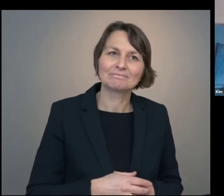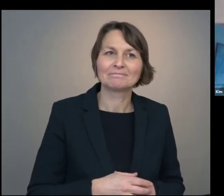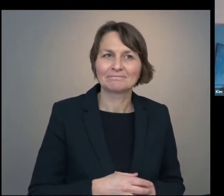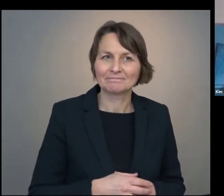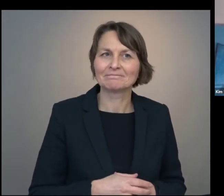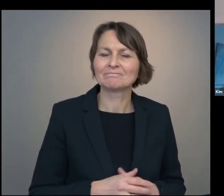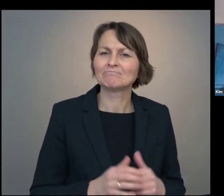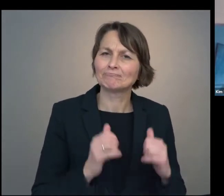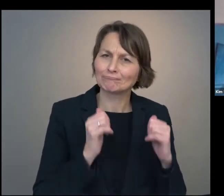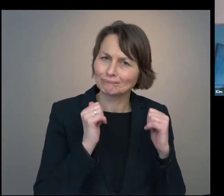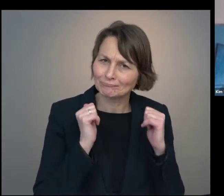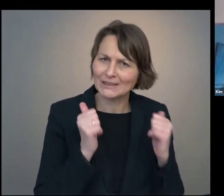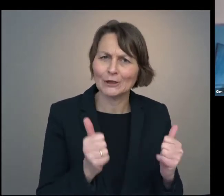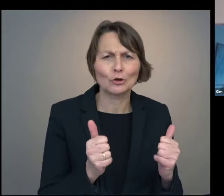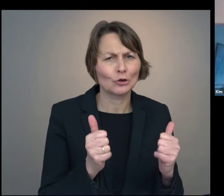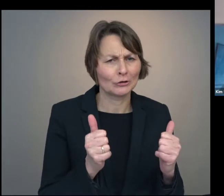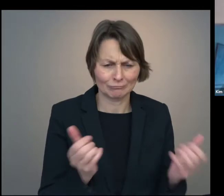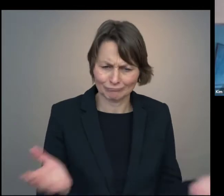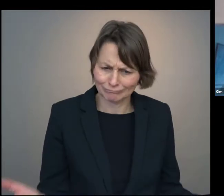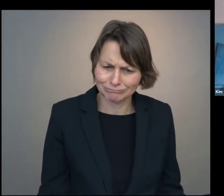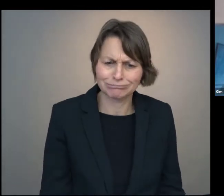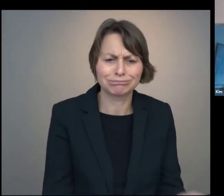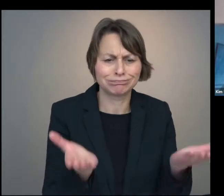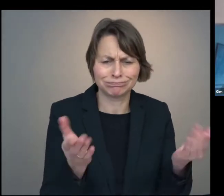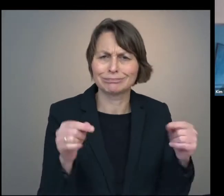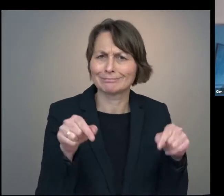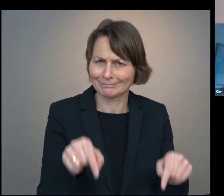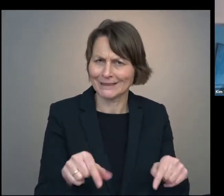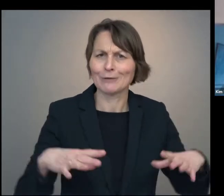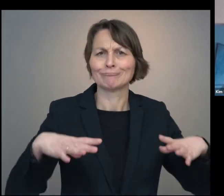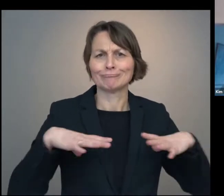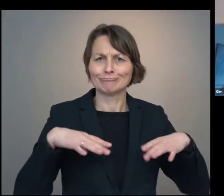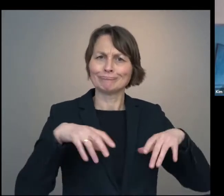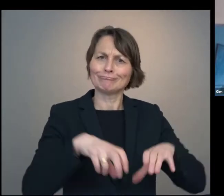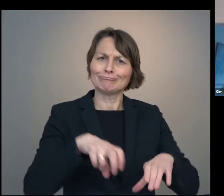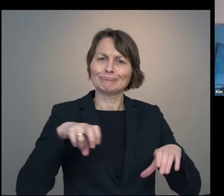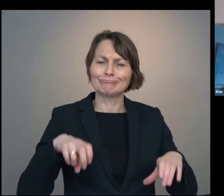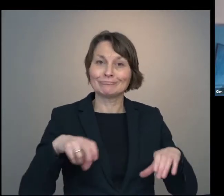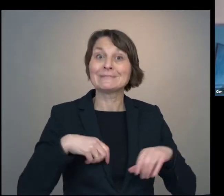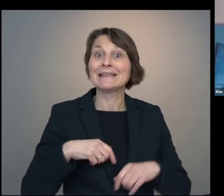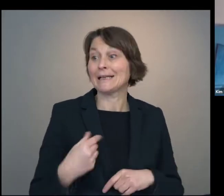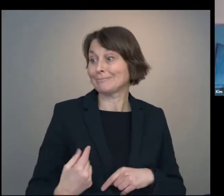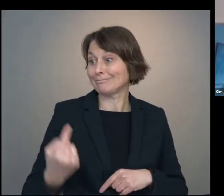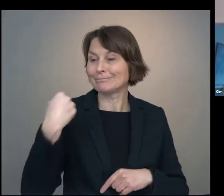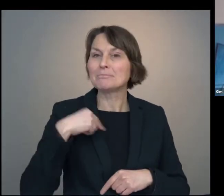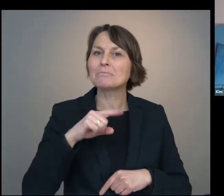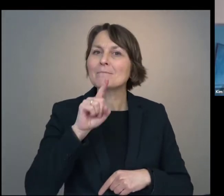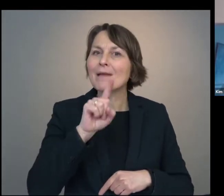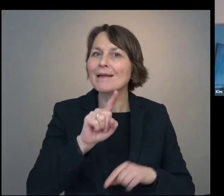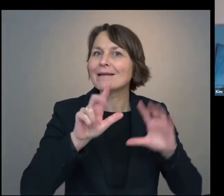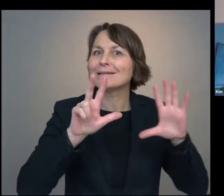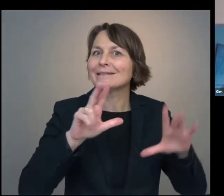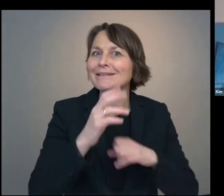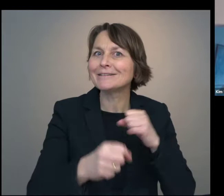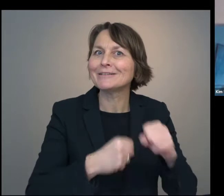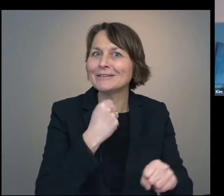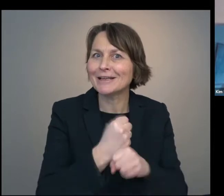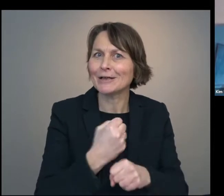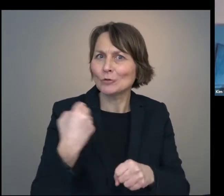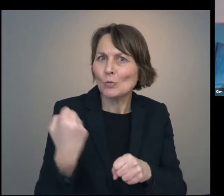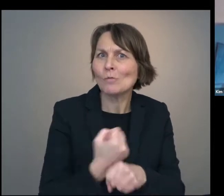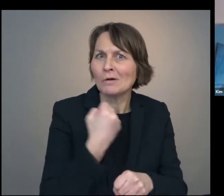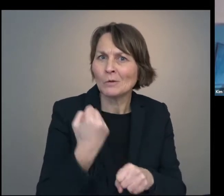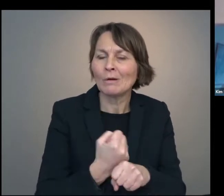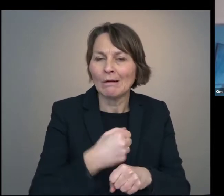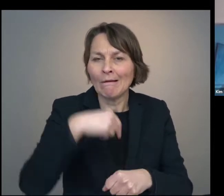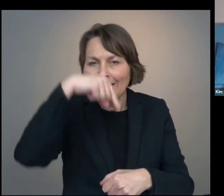well, if not freaking well deserved, after more than 18 years working hard to get the Embargo project off the ground. I'm in